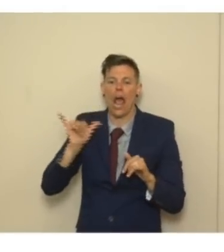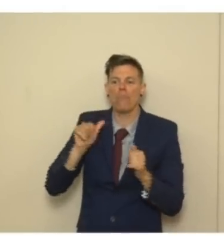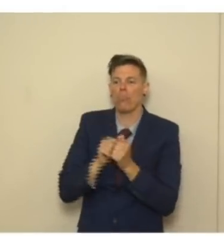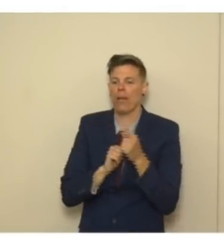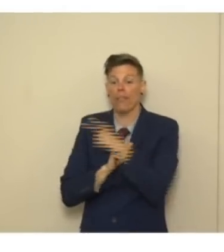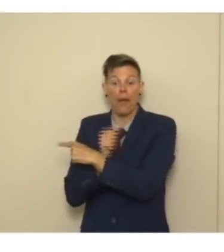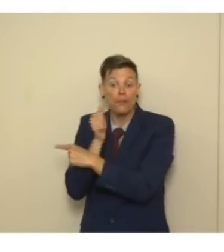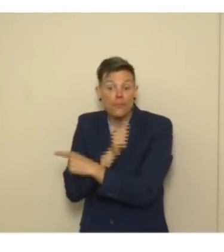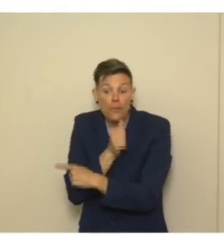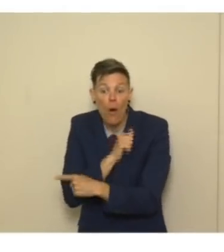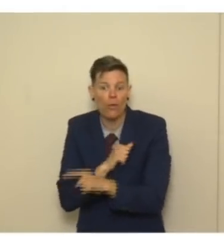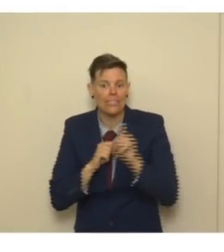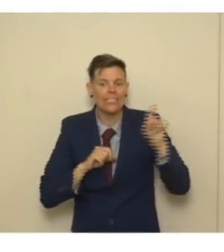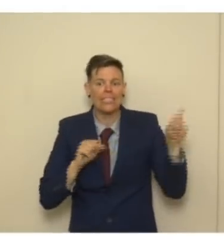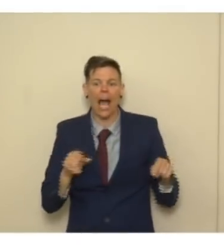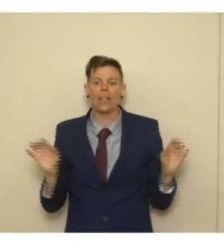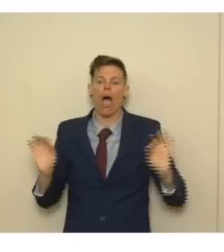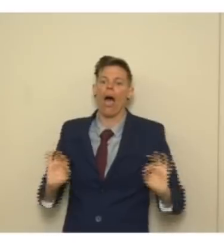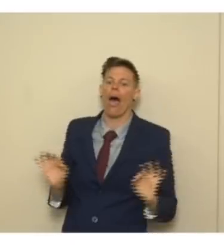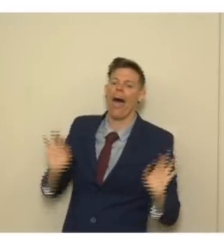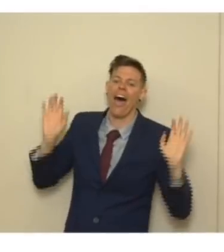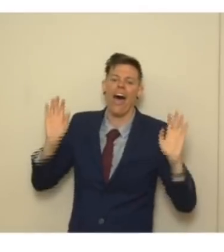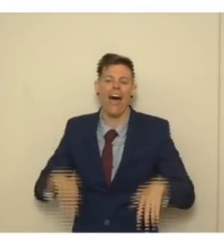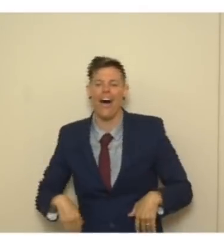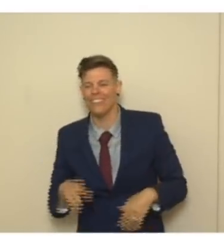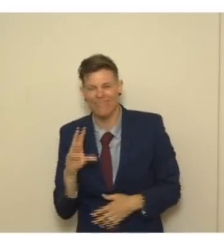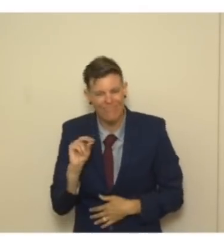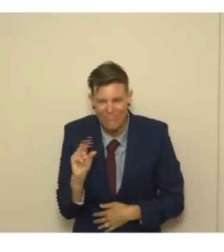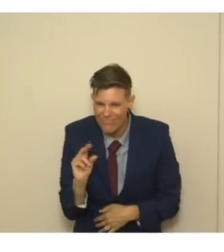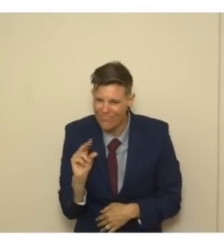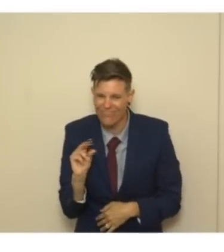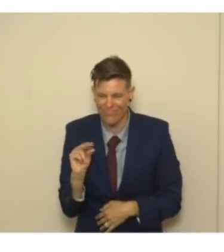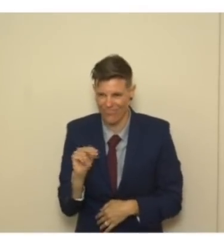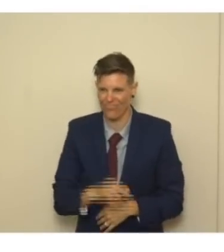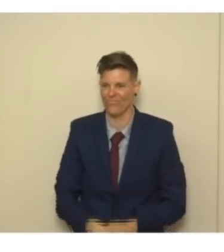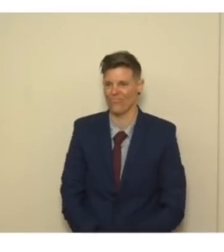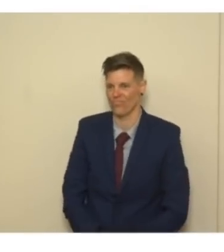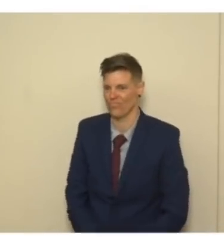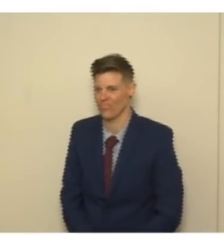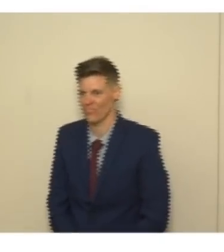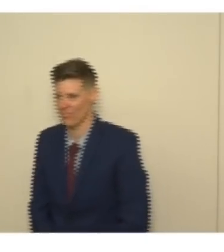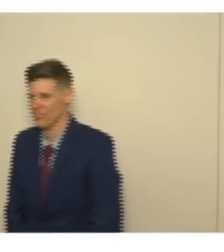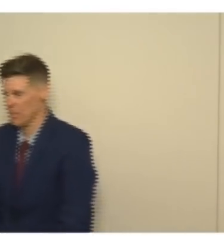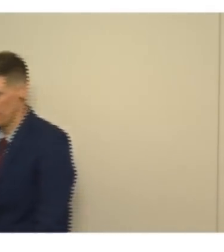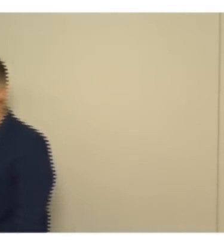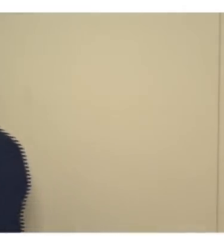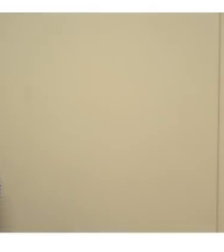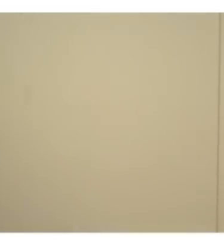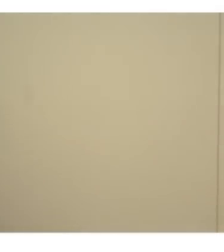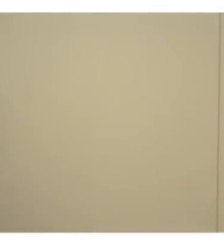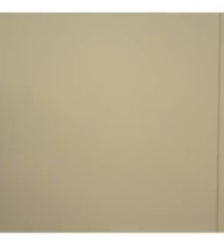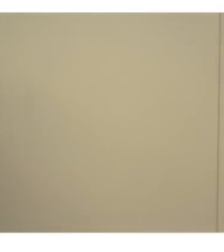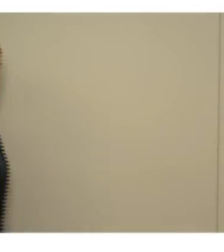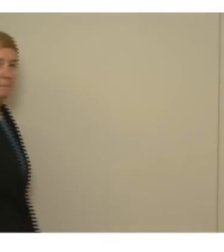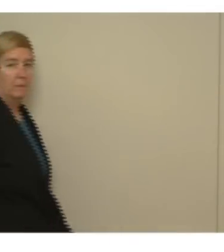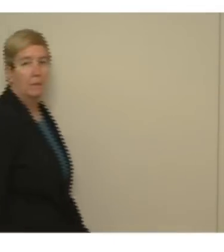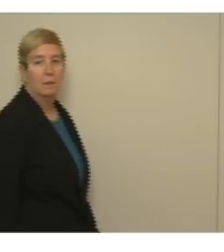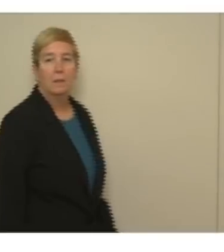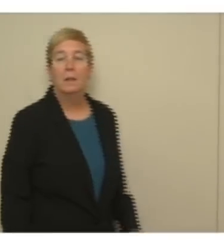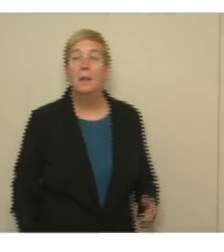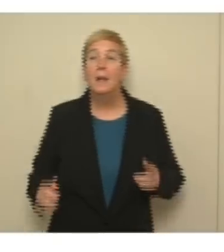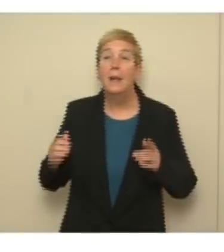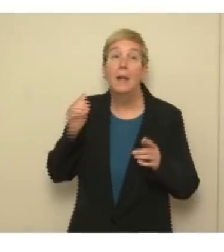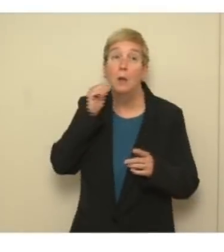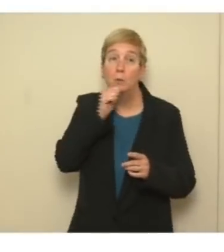along the border and also in Texas. They are filling very, very fast. In Arizona, we see data like 24 new